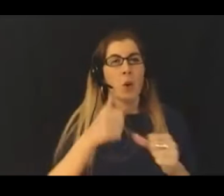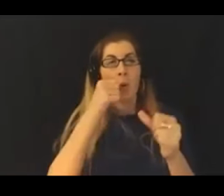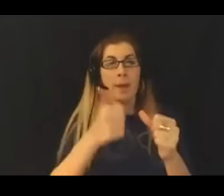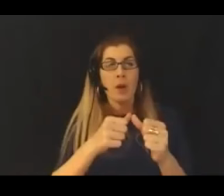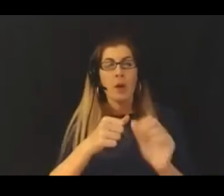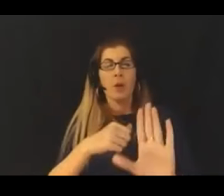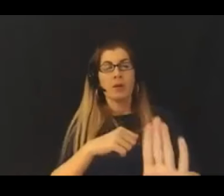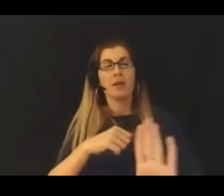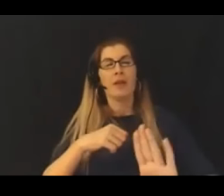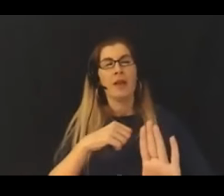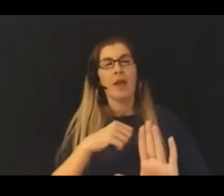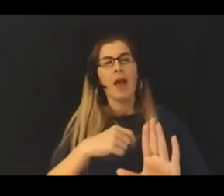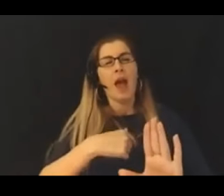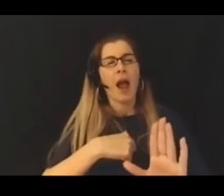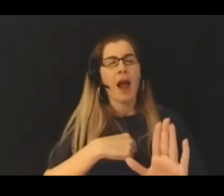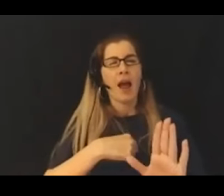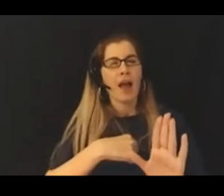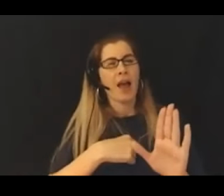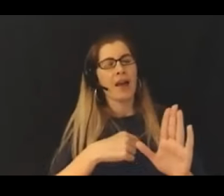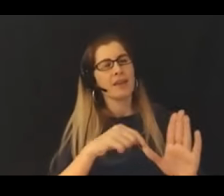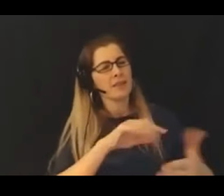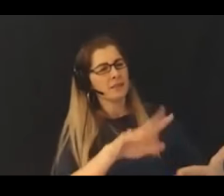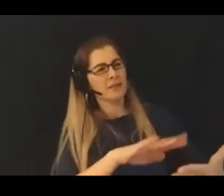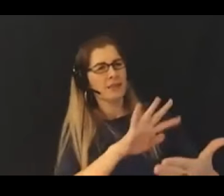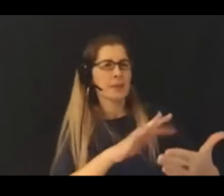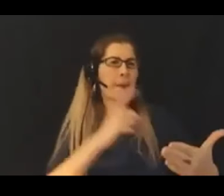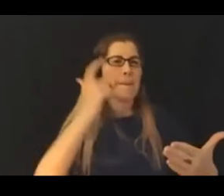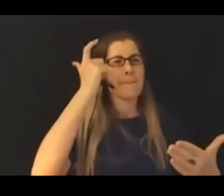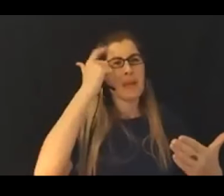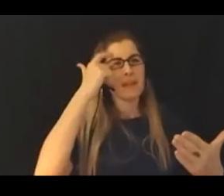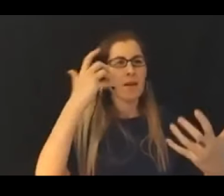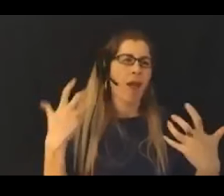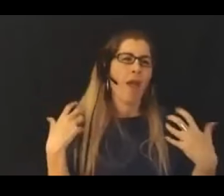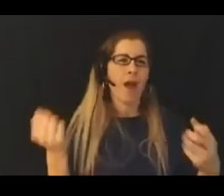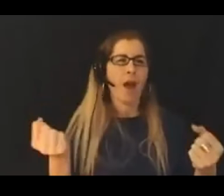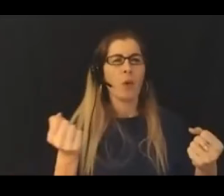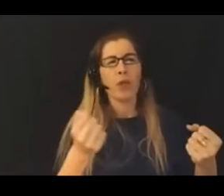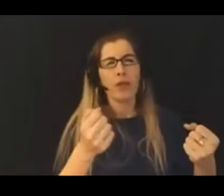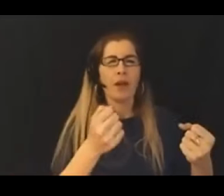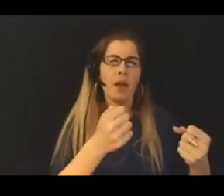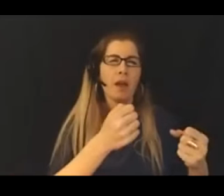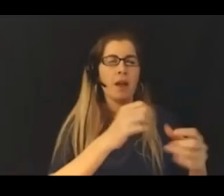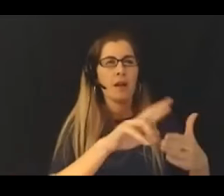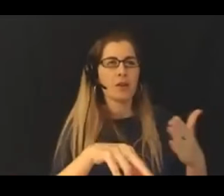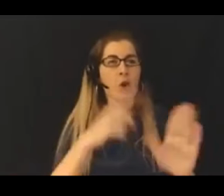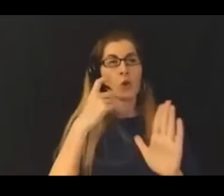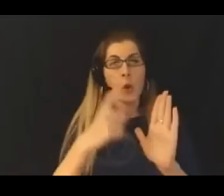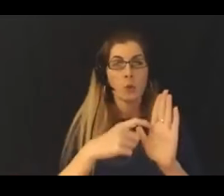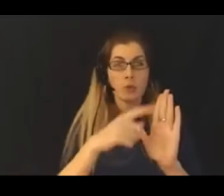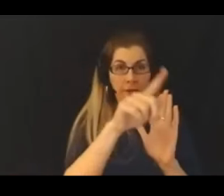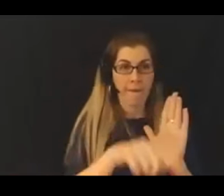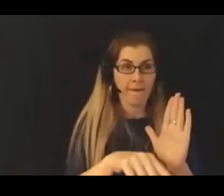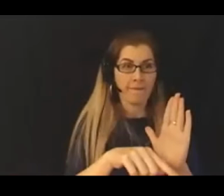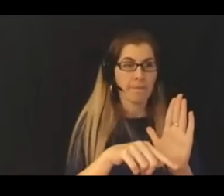perspective, I looked at a whole range of different mental health outcomes. And on the y-axis here, what you're looking at is